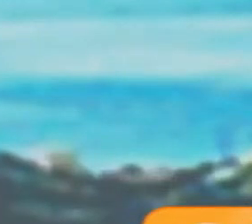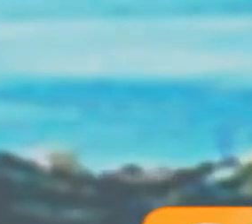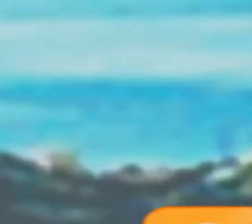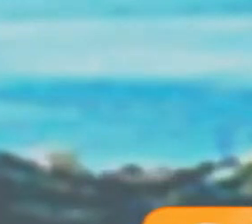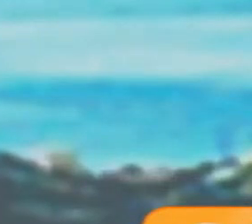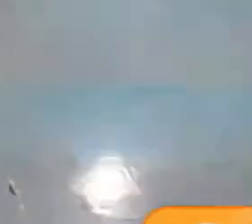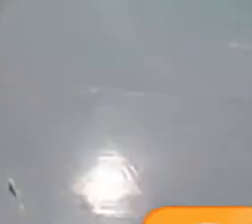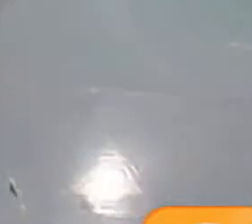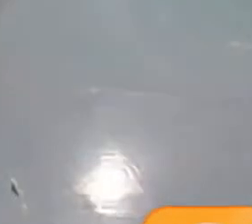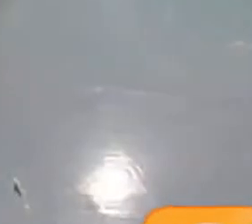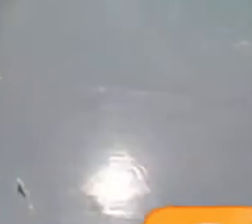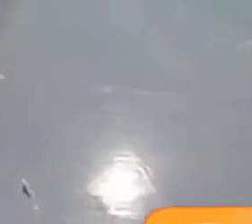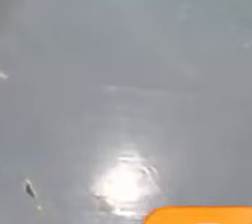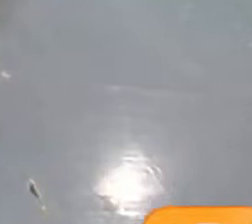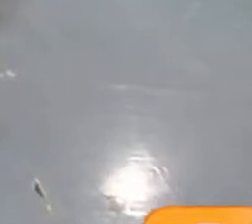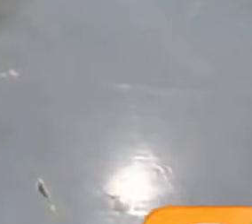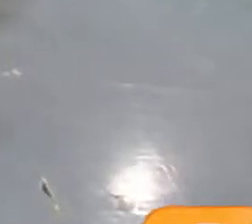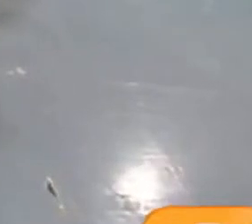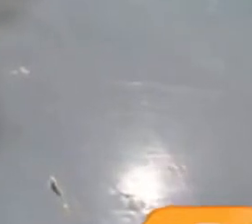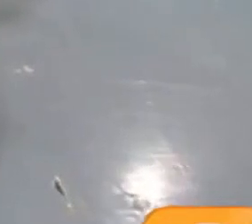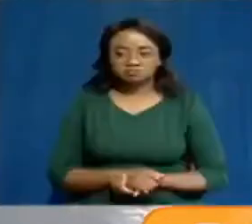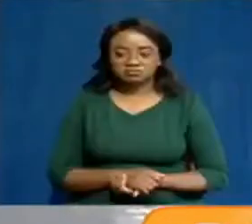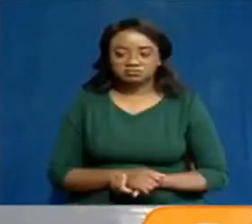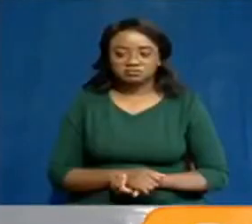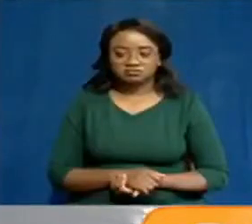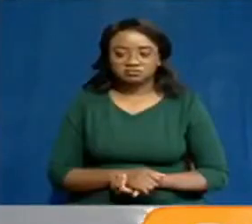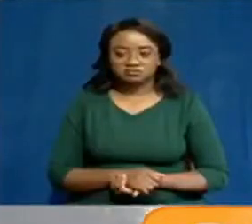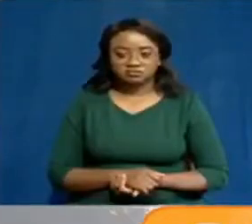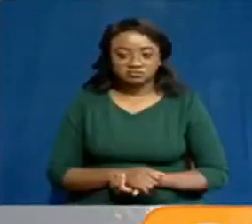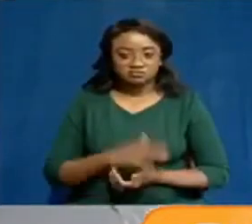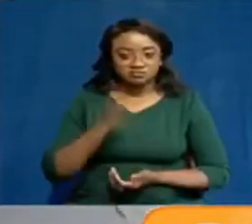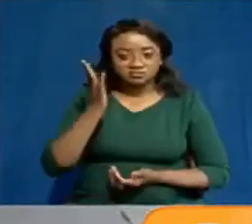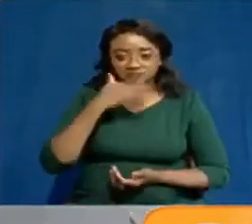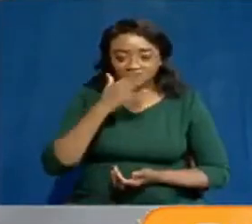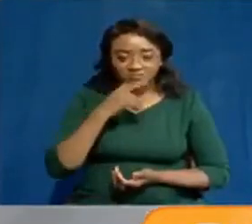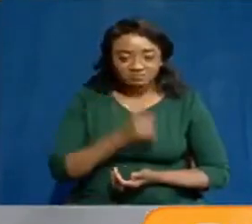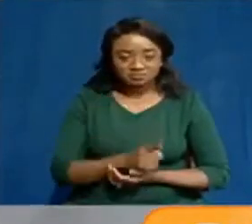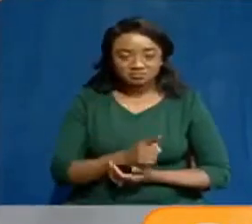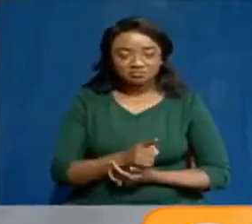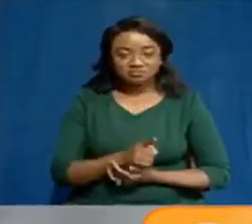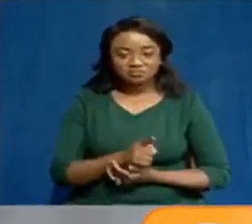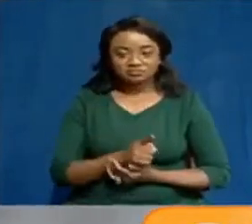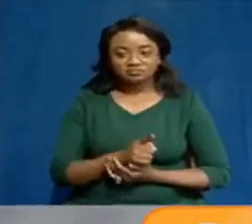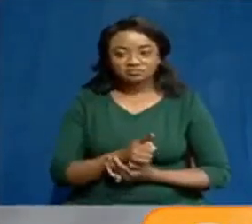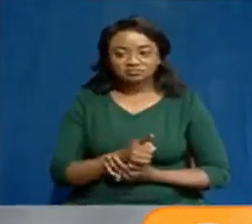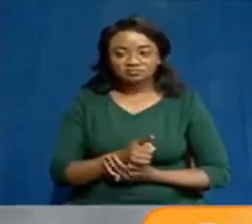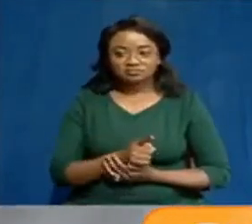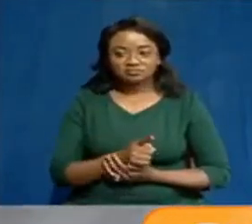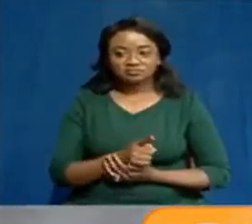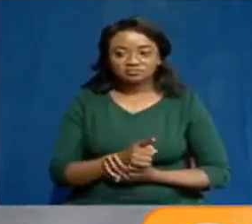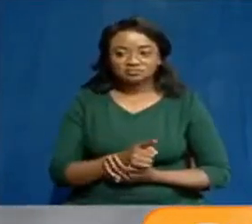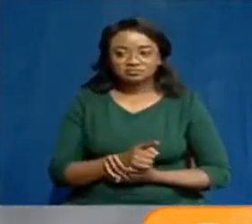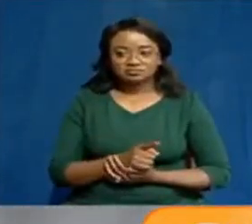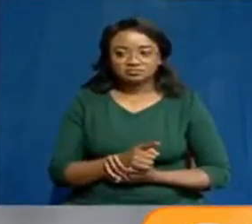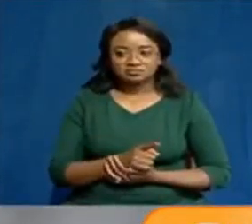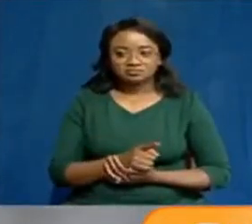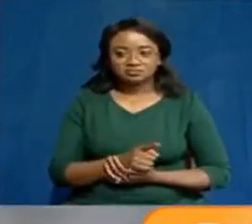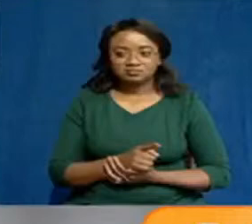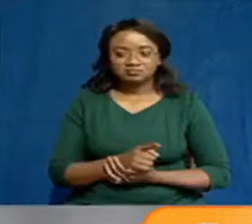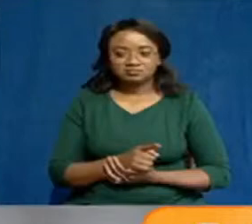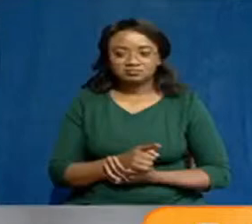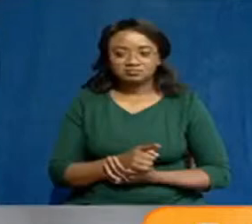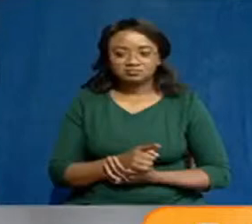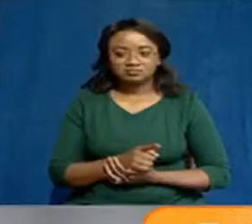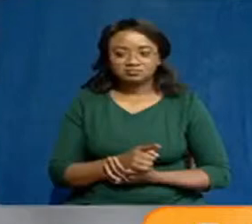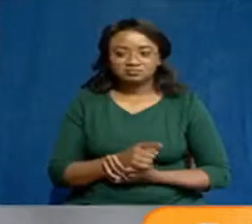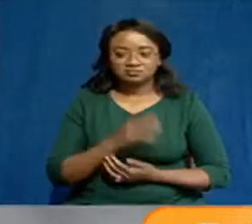Taiba? Waste has wealth. It's that simple. Yeah? I think everybody needs you're leaving to understand evidence that to it. Waste has, yeah.